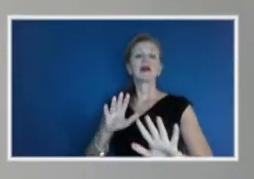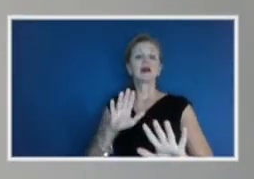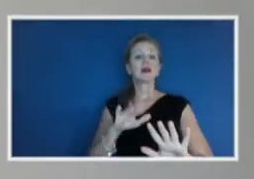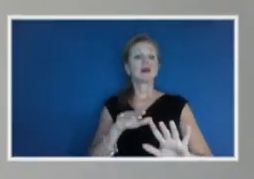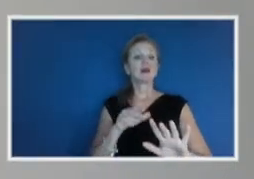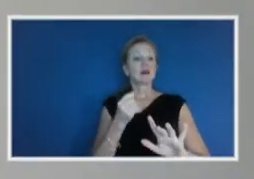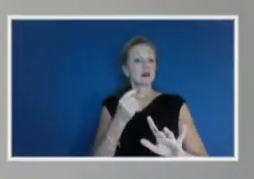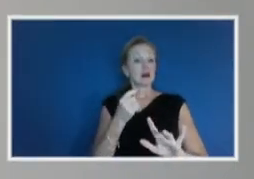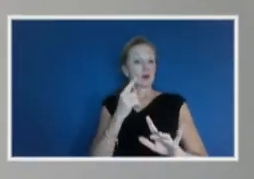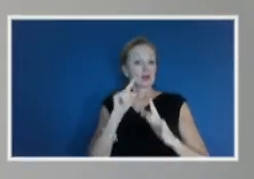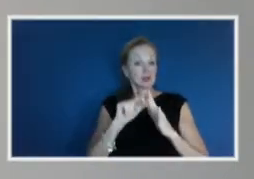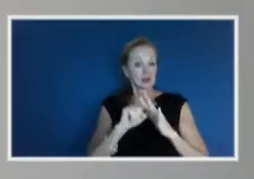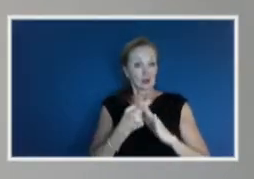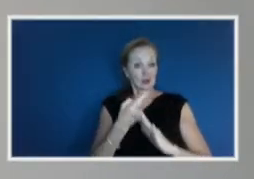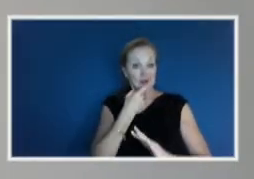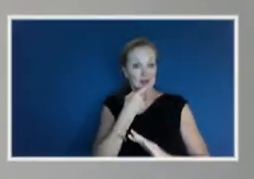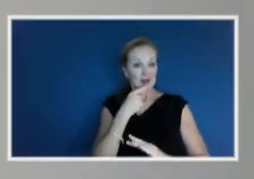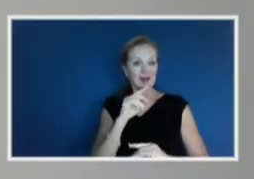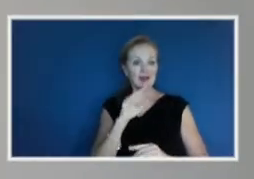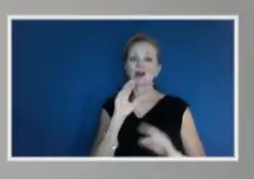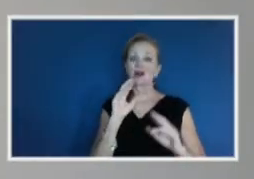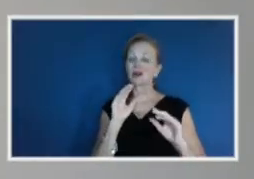saying this, that there's